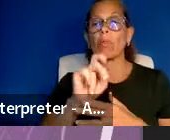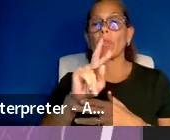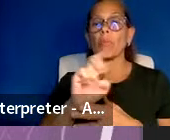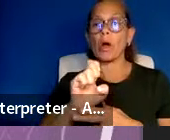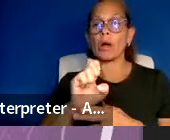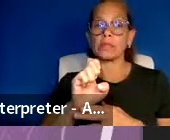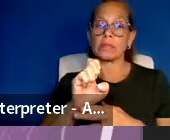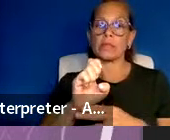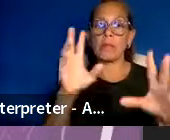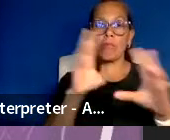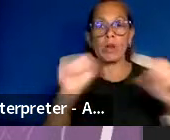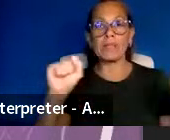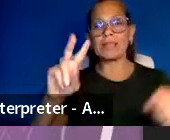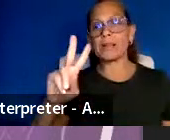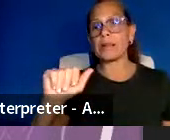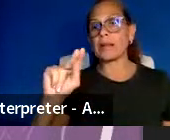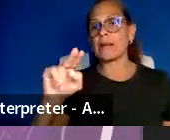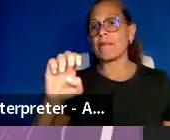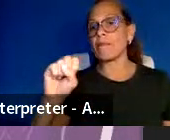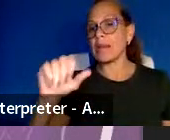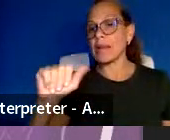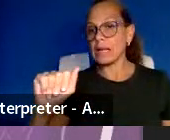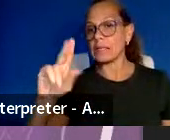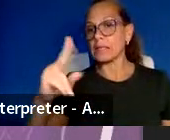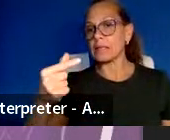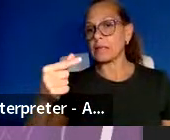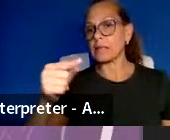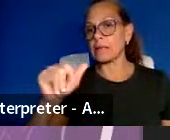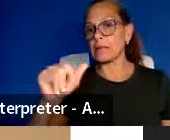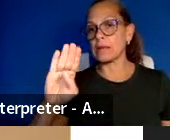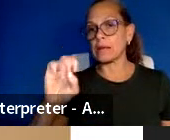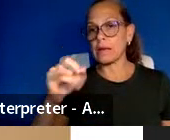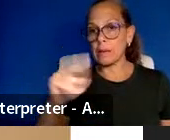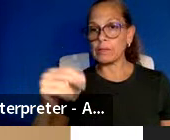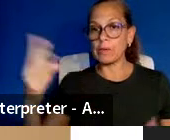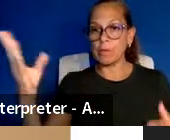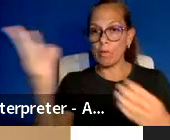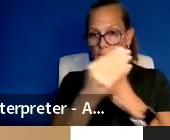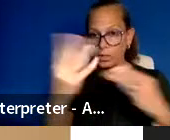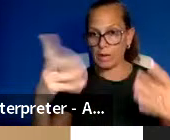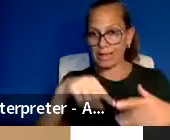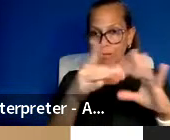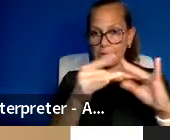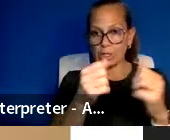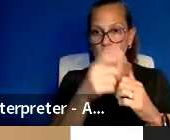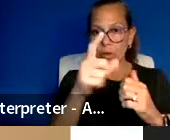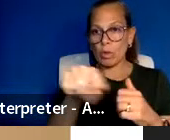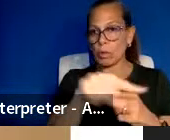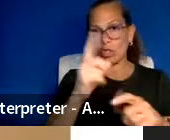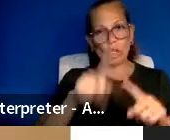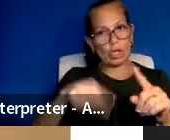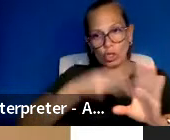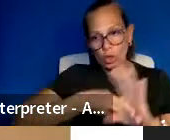Vanessa Gibson wasn't able to join, but was kind enough to record a message that we'd like to share here.